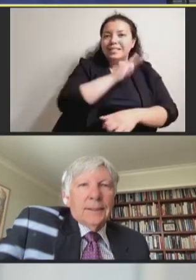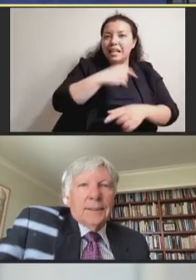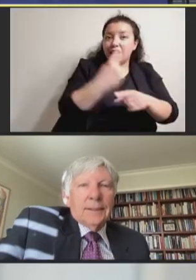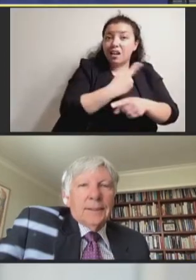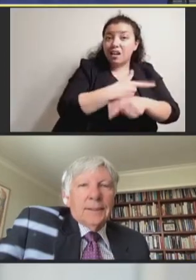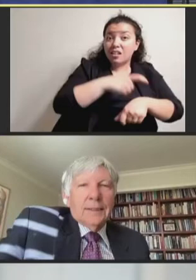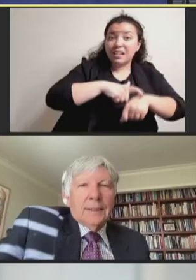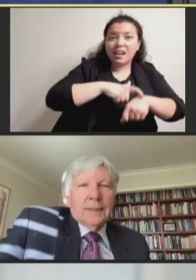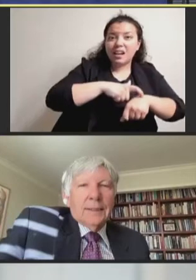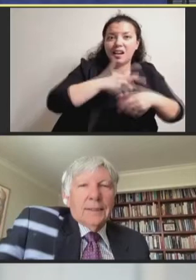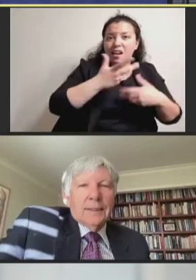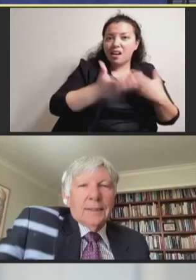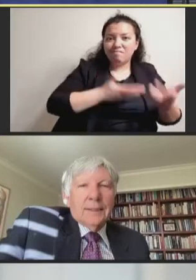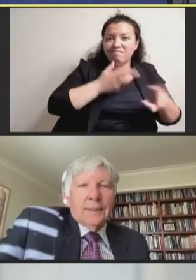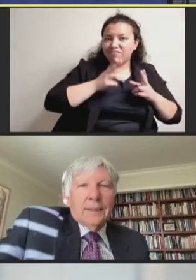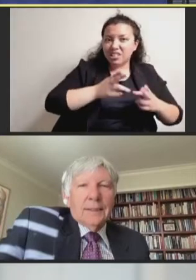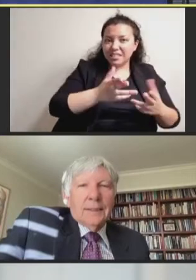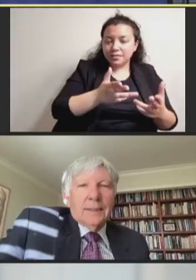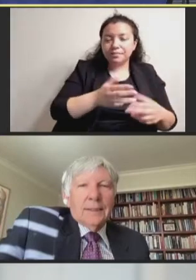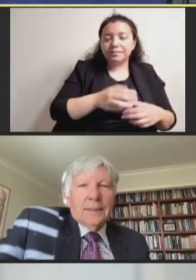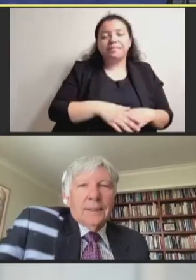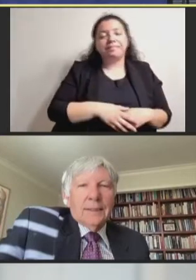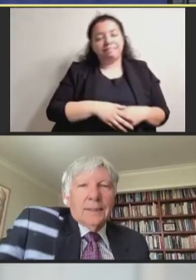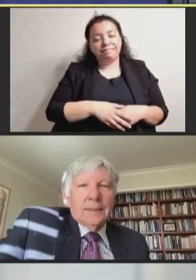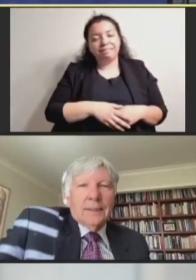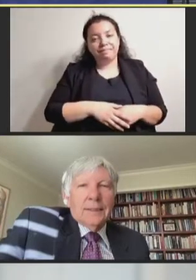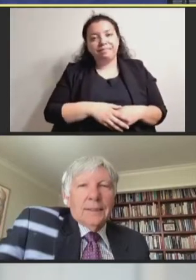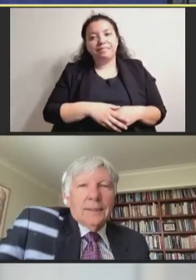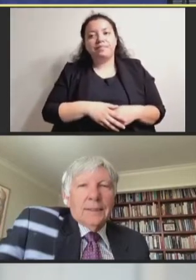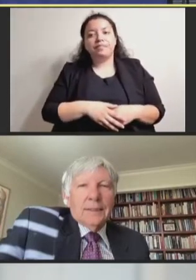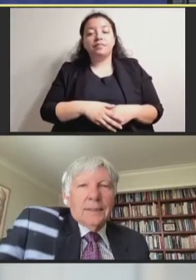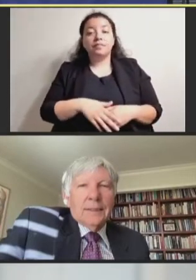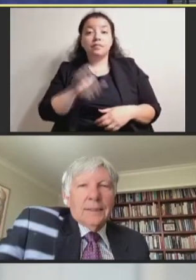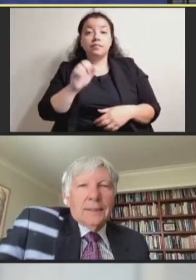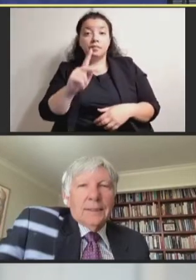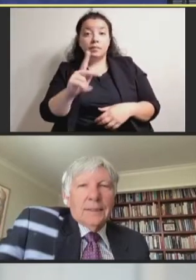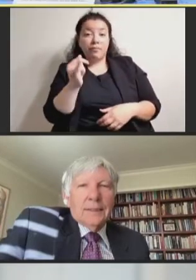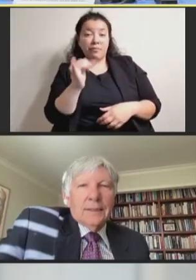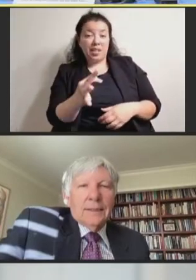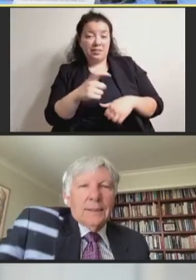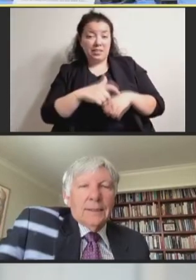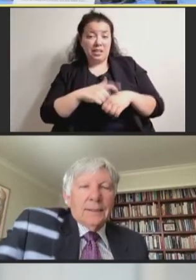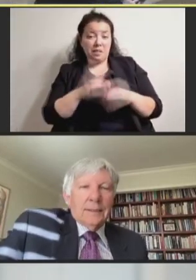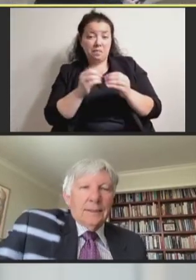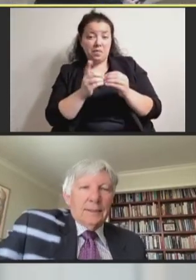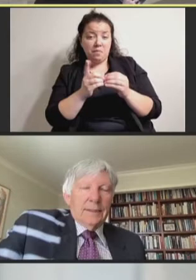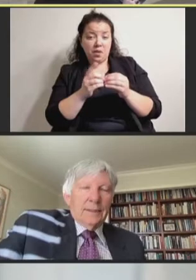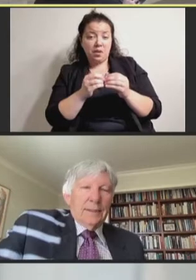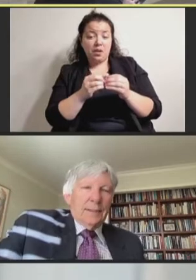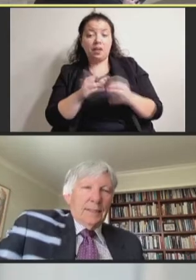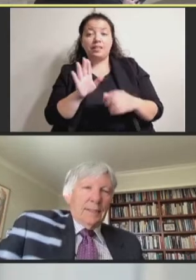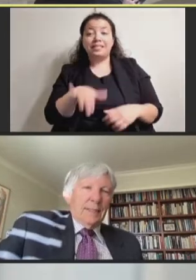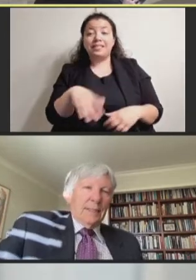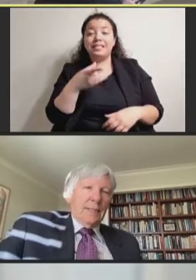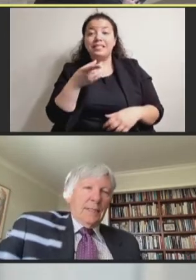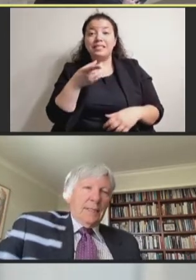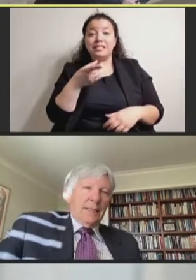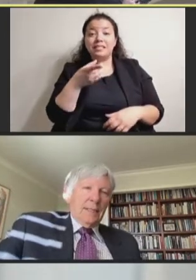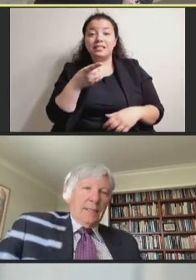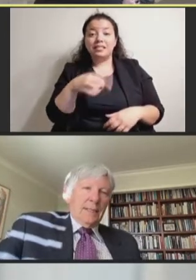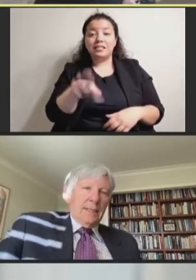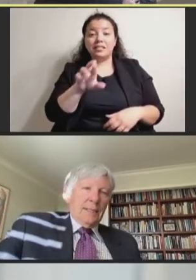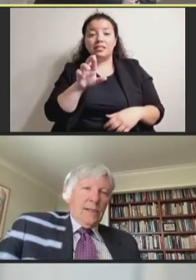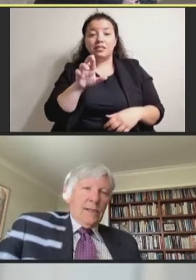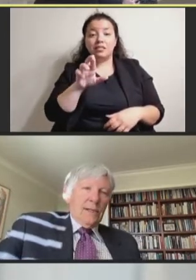If we have time for an additional question, again from Dr. Schechter. Dr. Beigel, any data on AEs